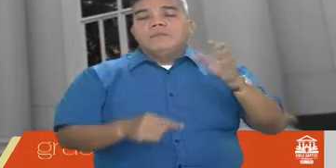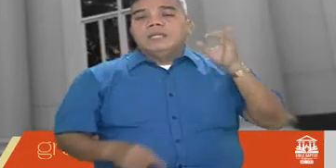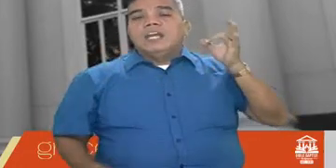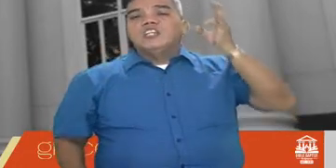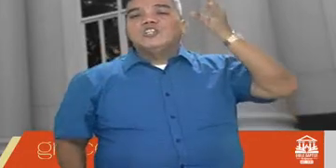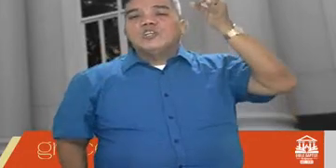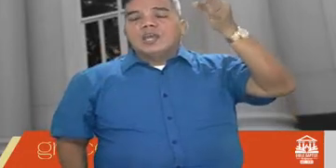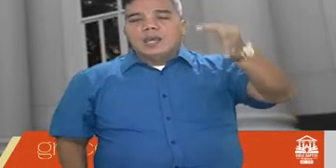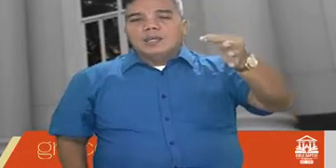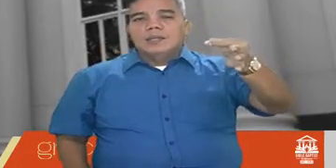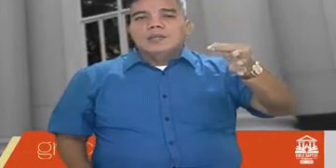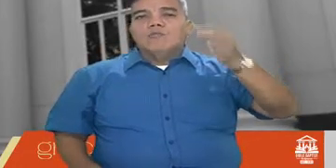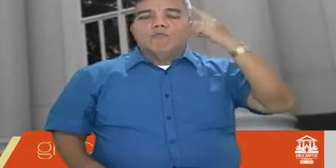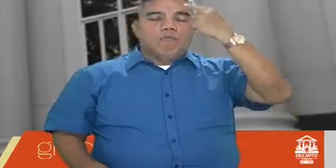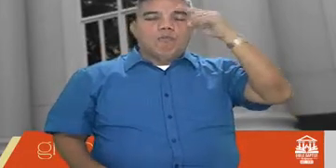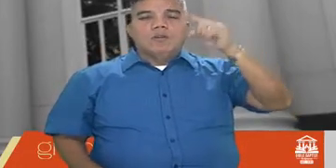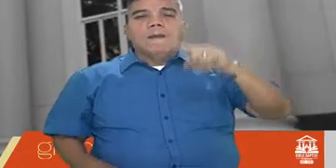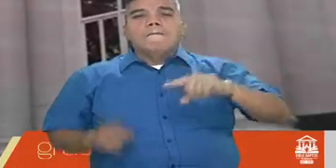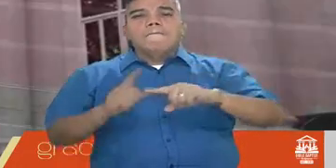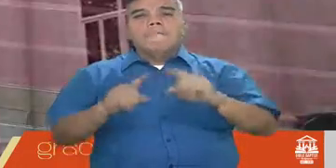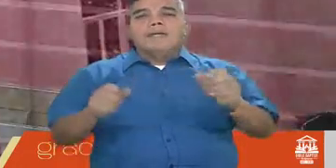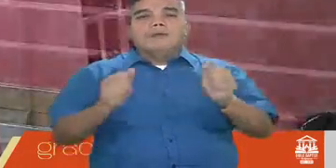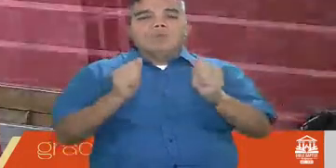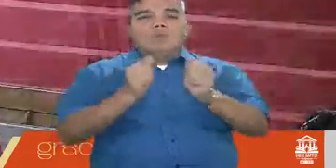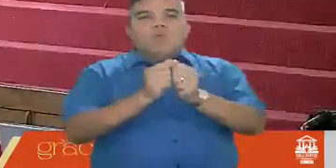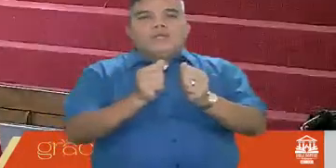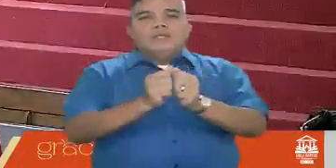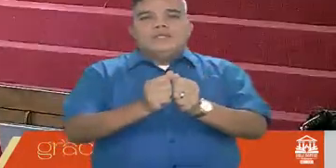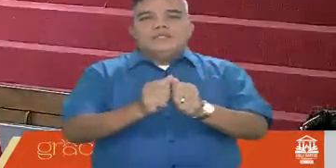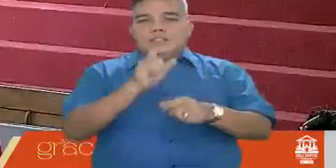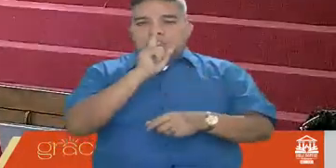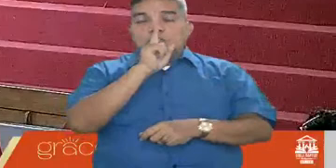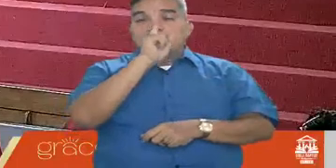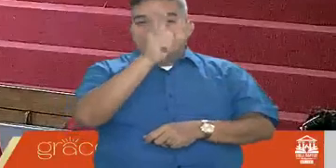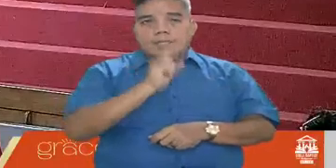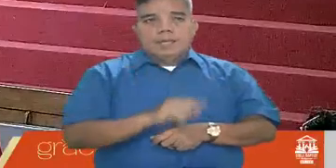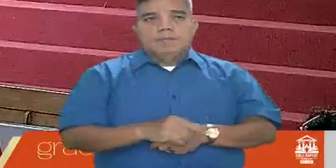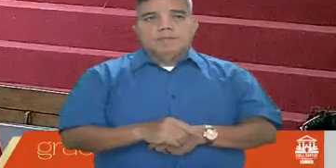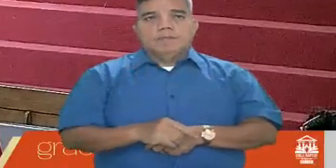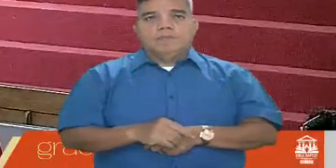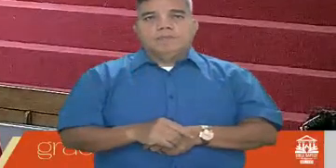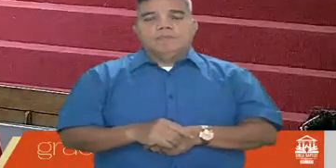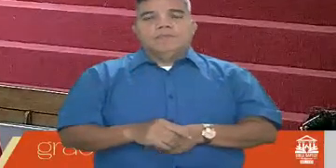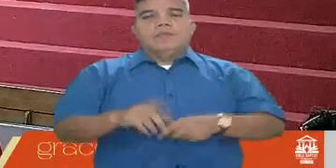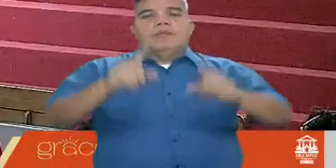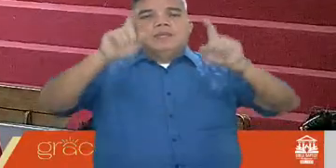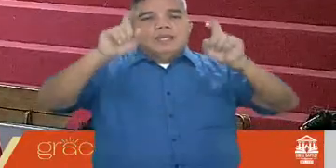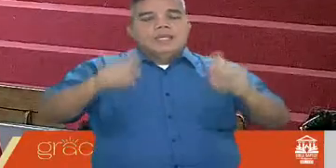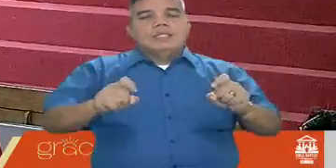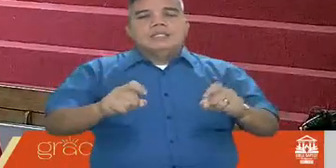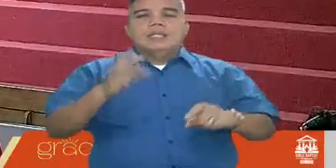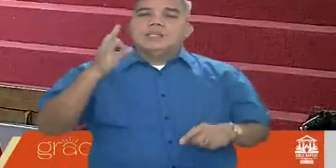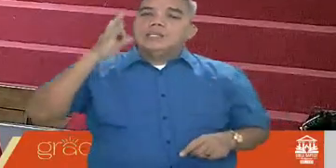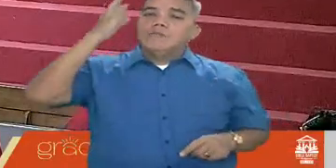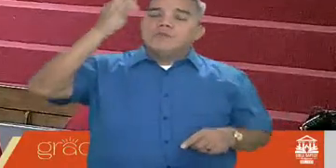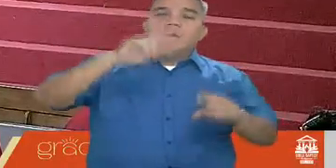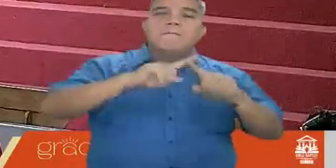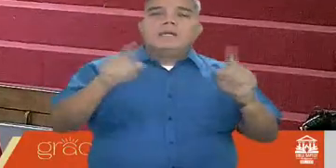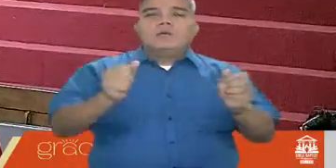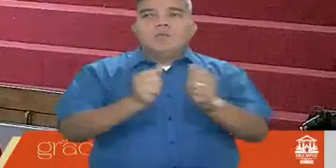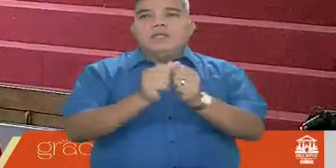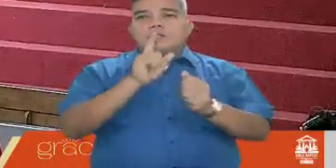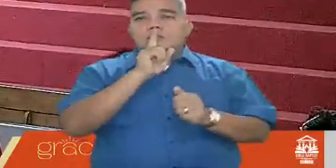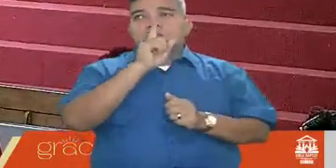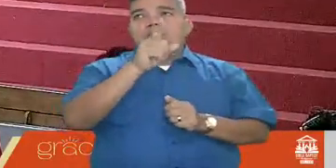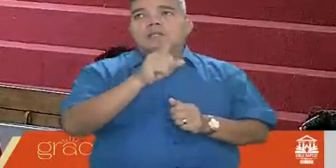is connotes for future, but with certainty. It connotes for the future, but